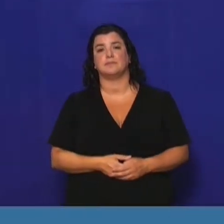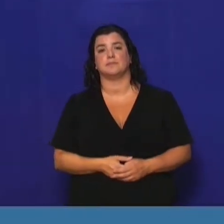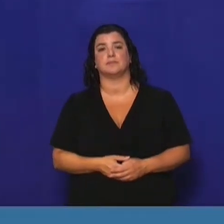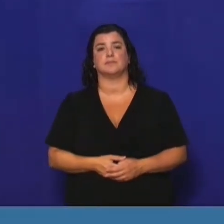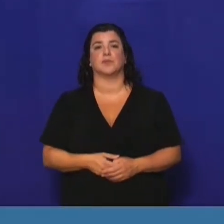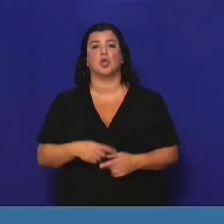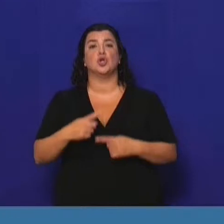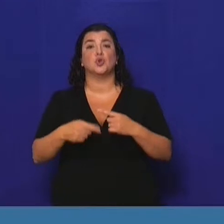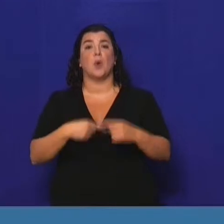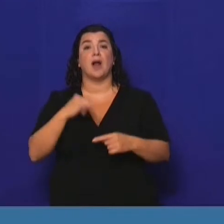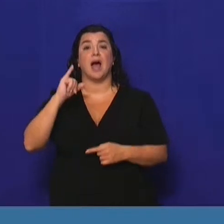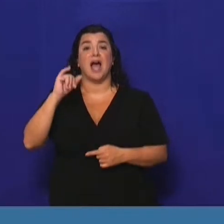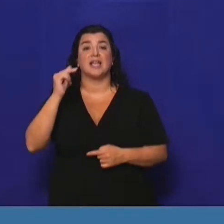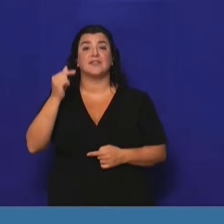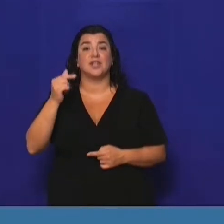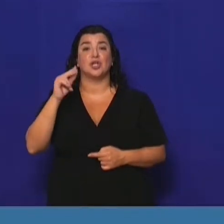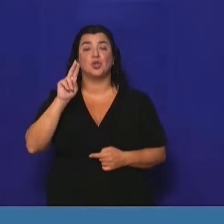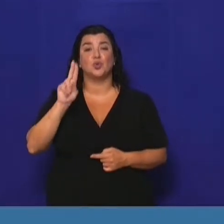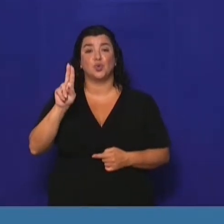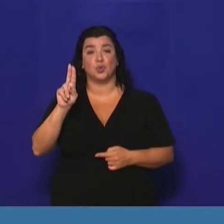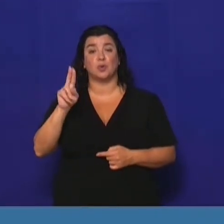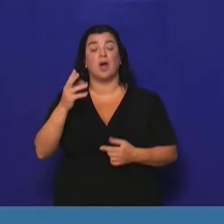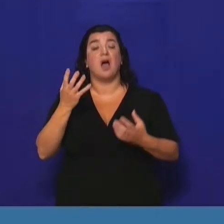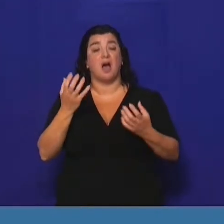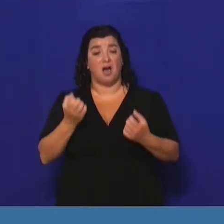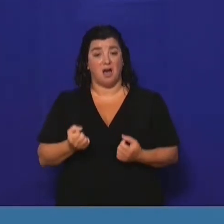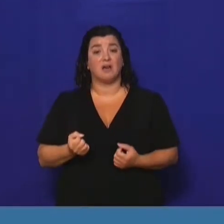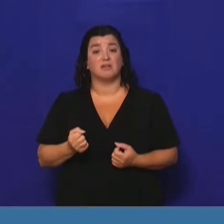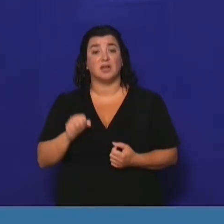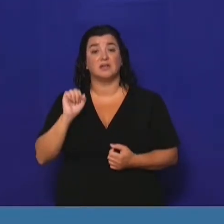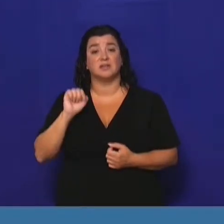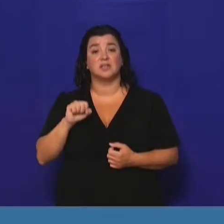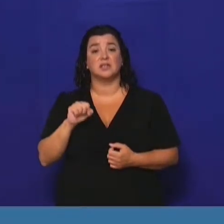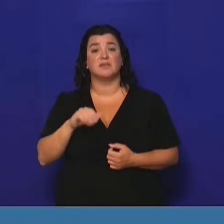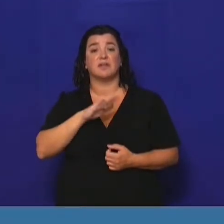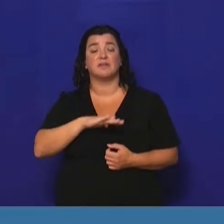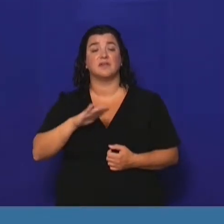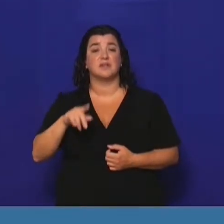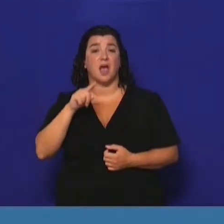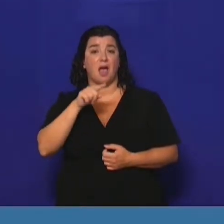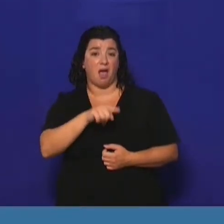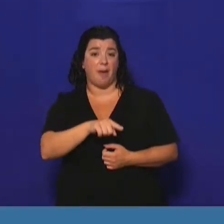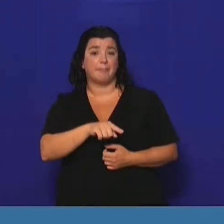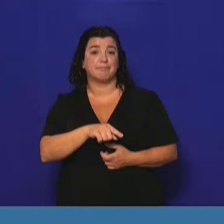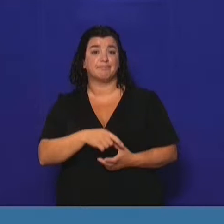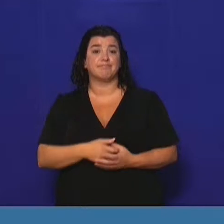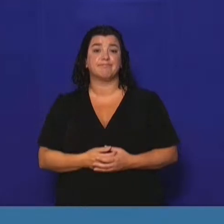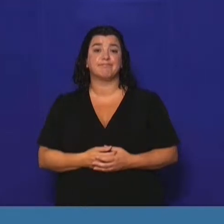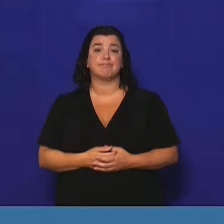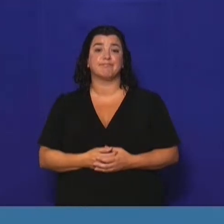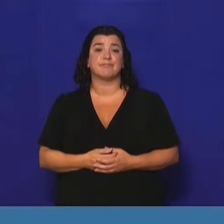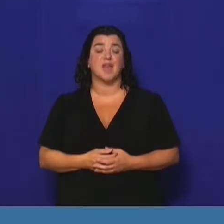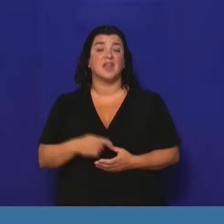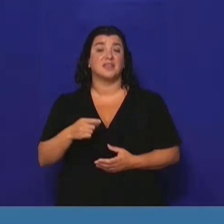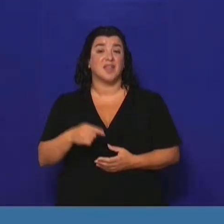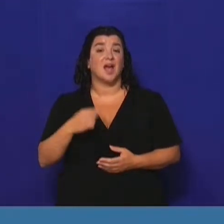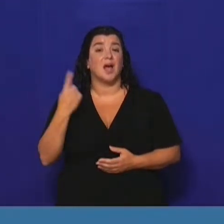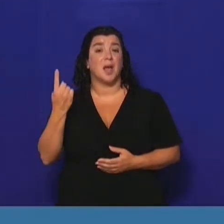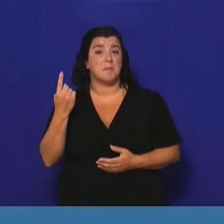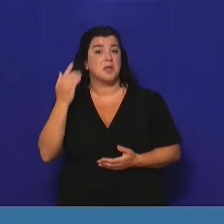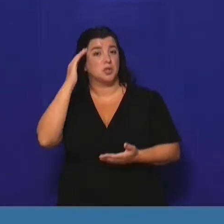ta' l-ITU bħalmet għandna numru ta' każijiet ukoll fl-ITU li dawn hemmhekk qegħdin jingħattaw